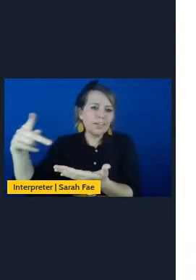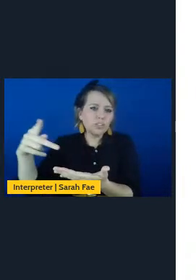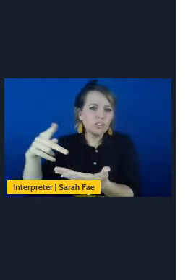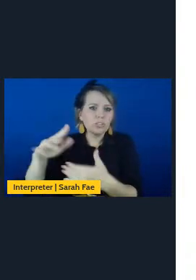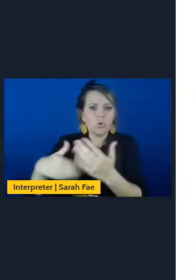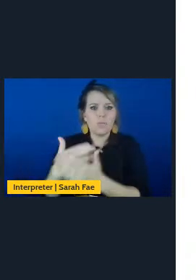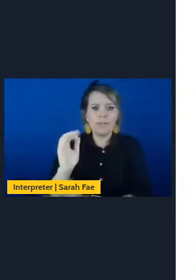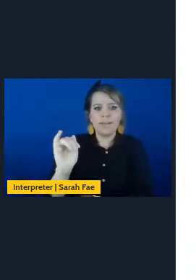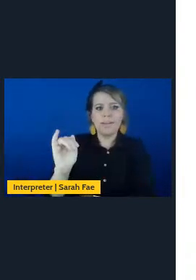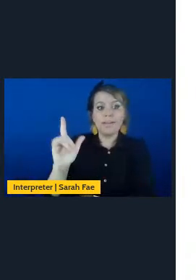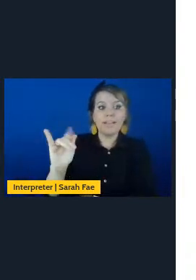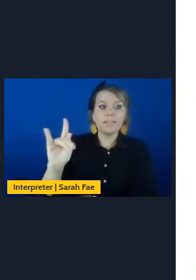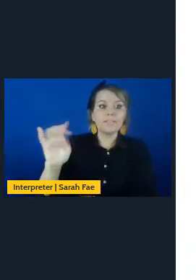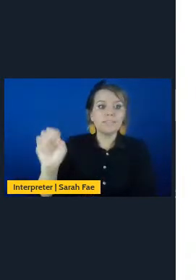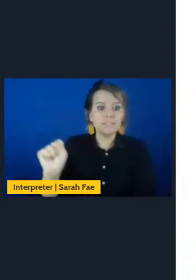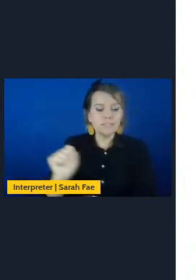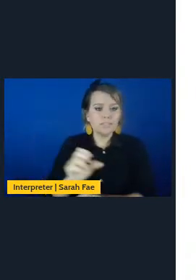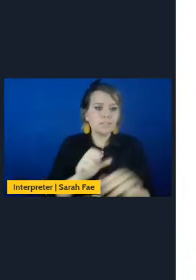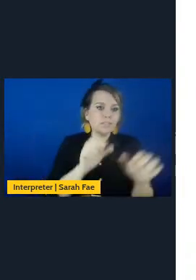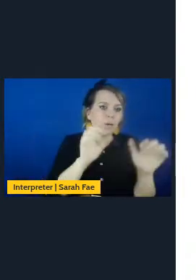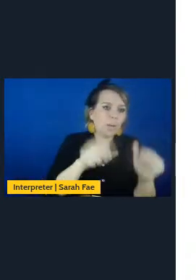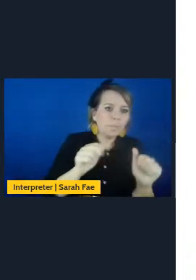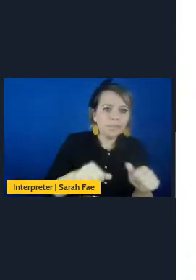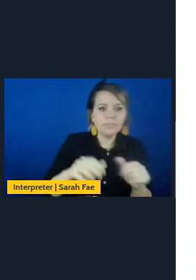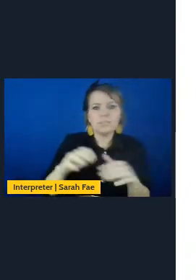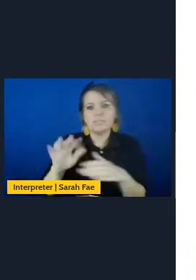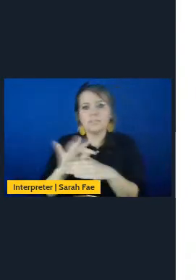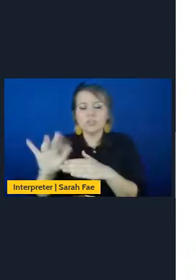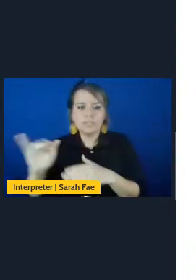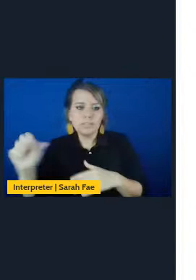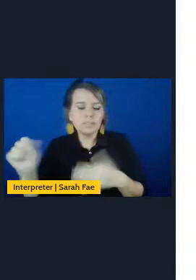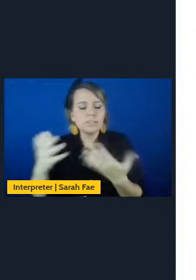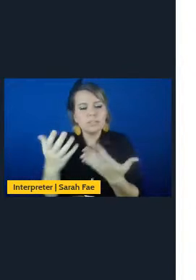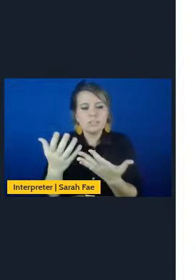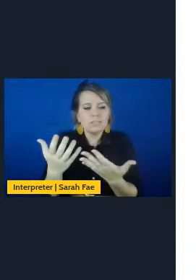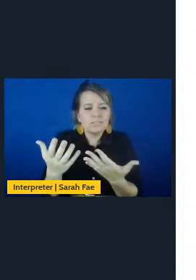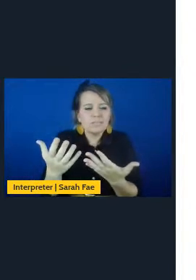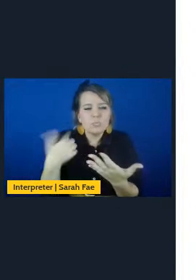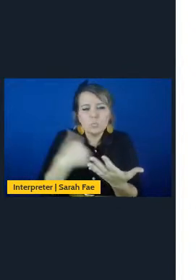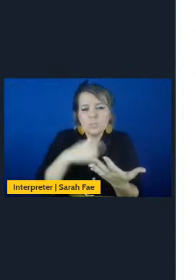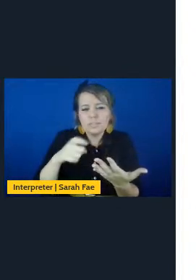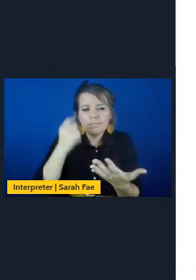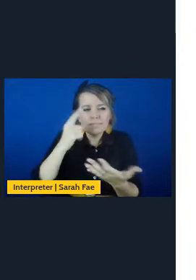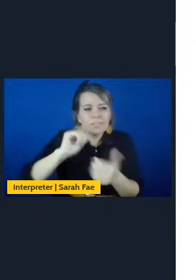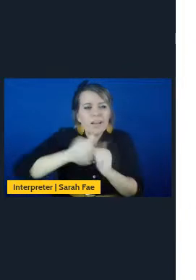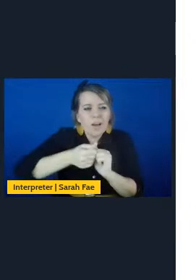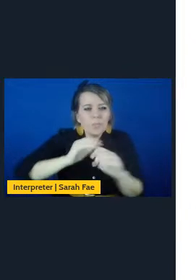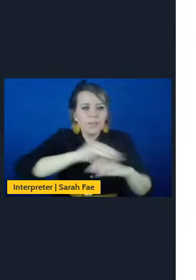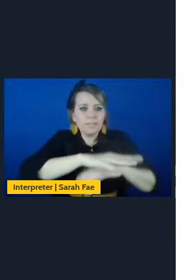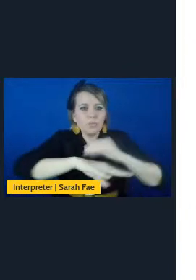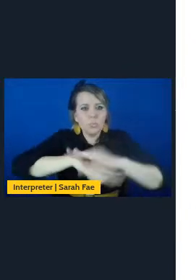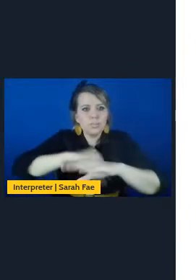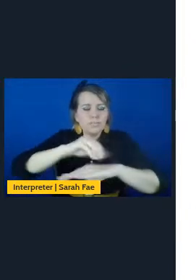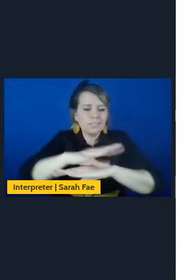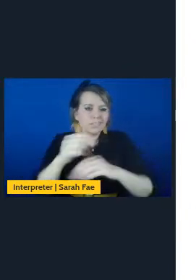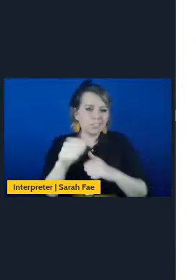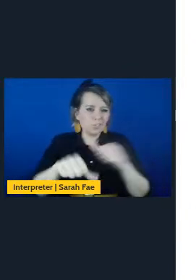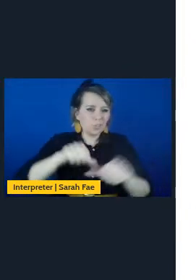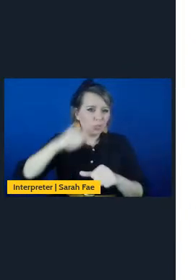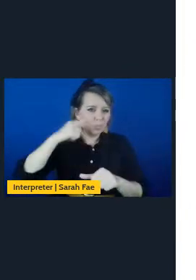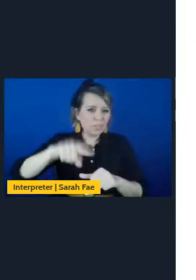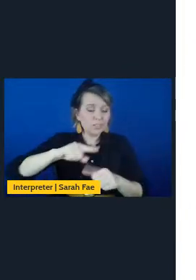So these are related, and we really need to understand how they are influencing each other. And